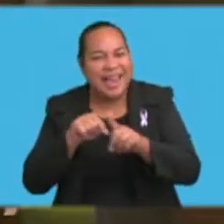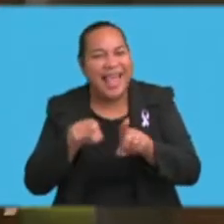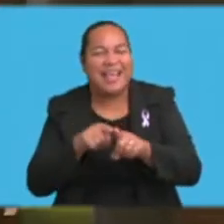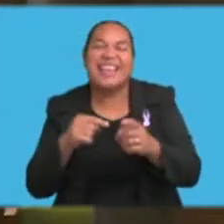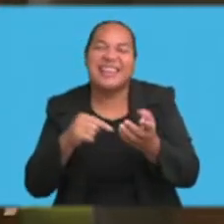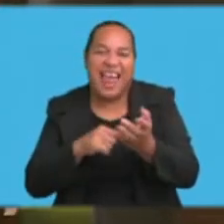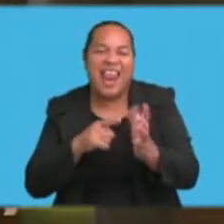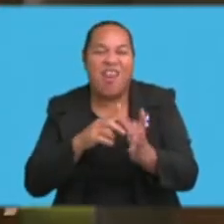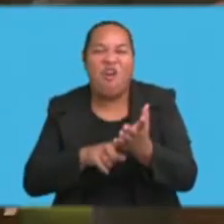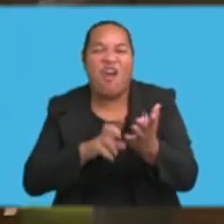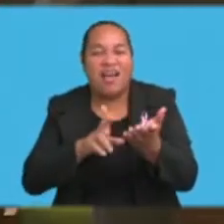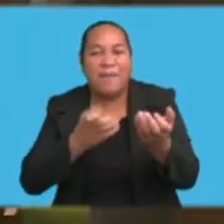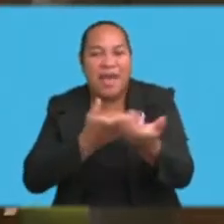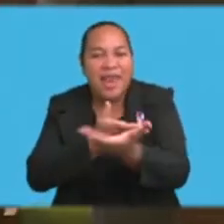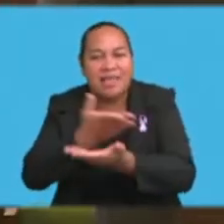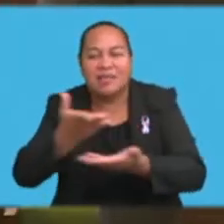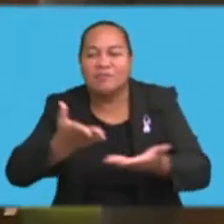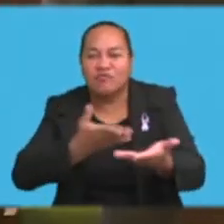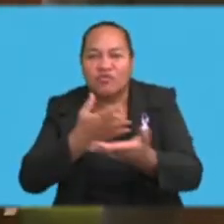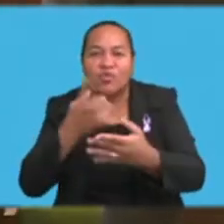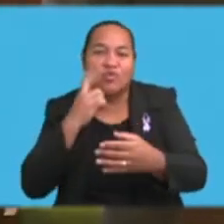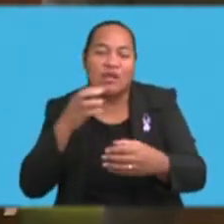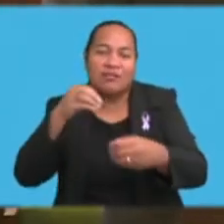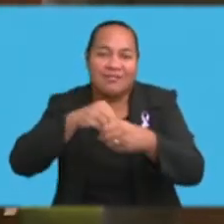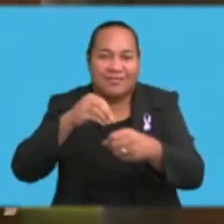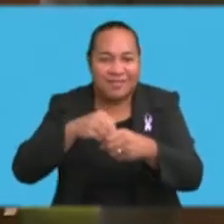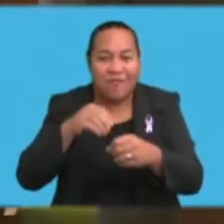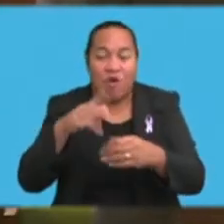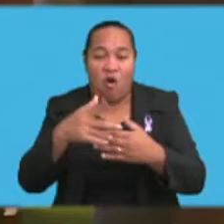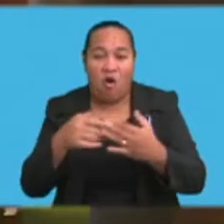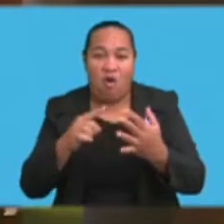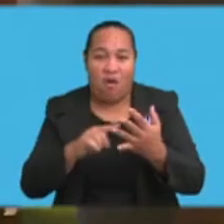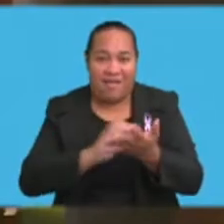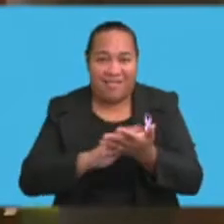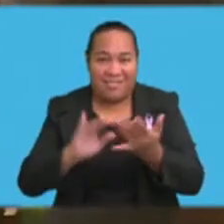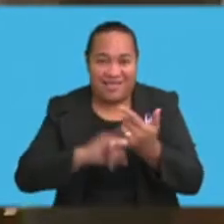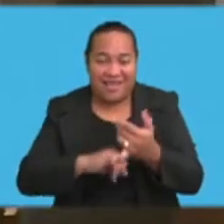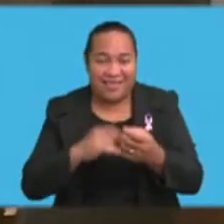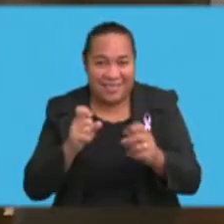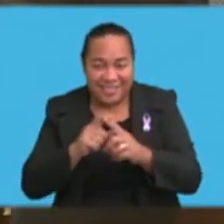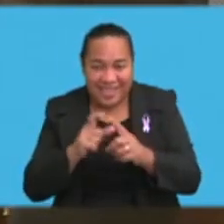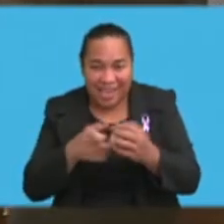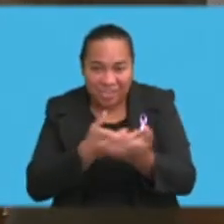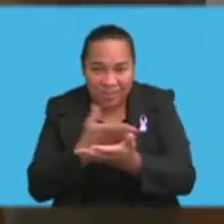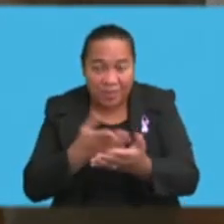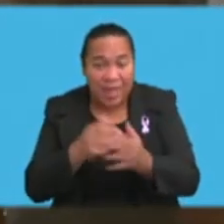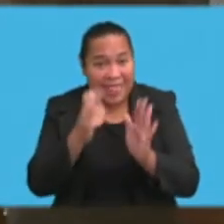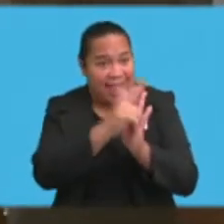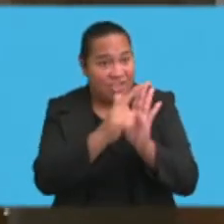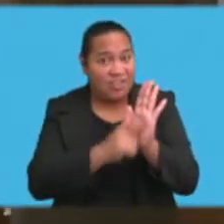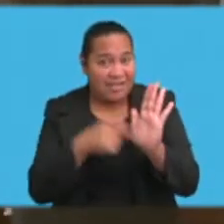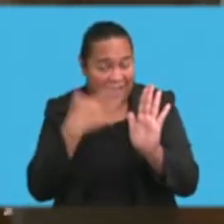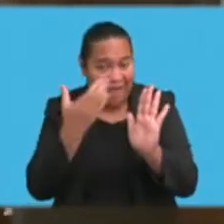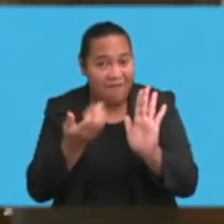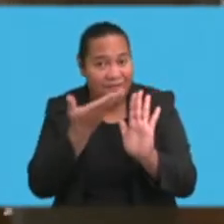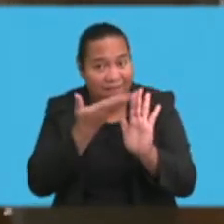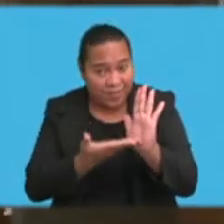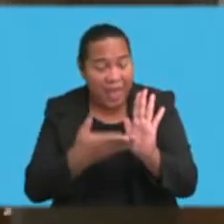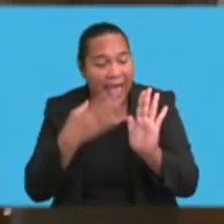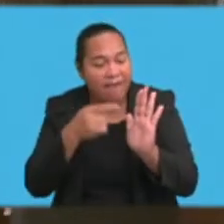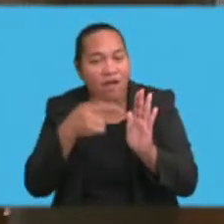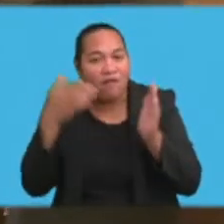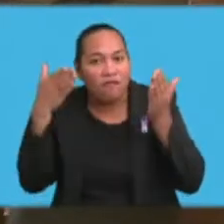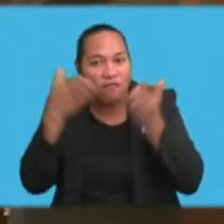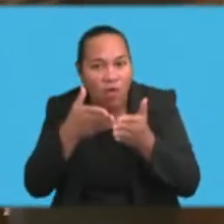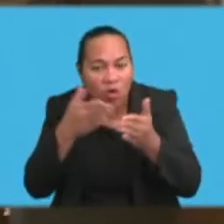mechanism that we have as part of the occupational health and safety. Within the legislation that we have a focus